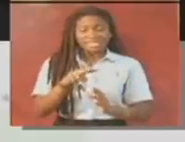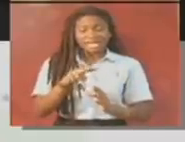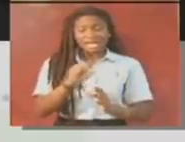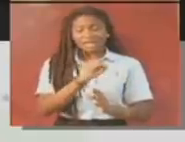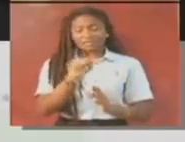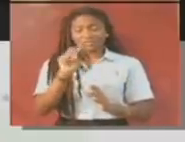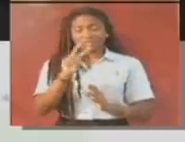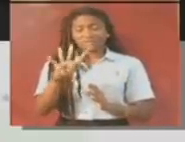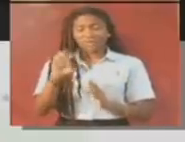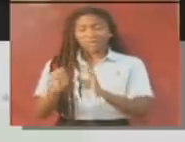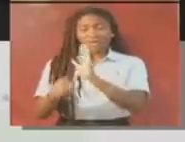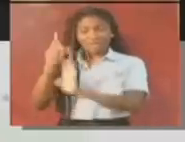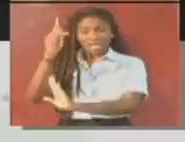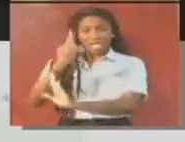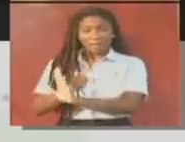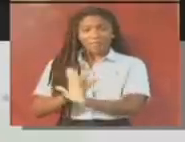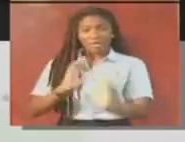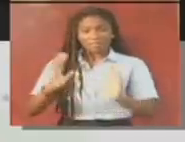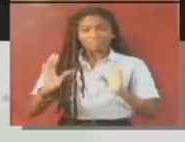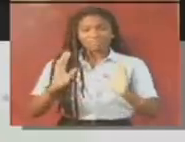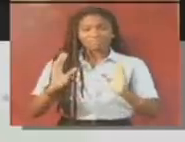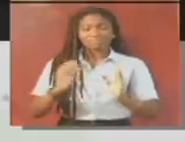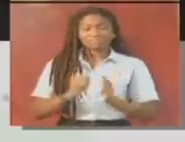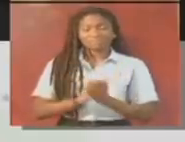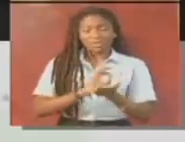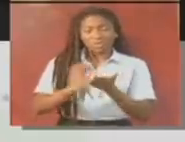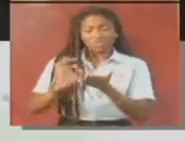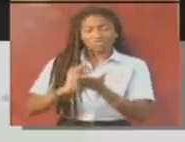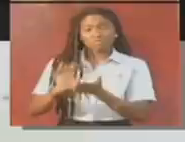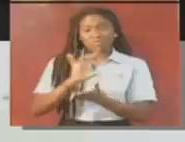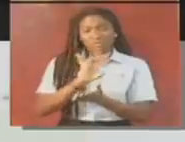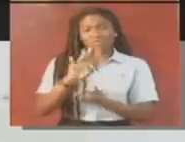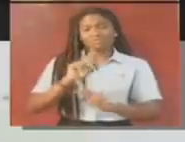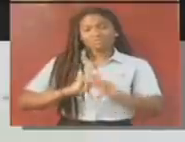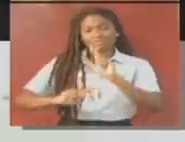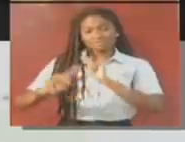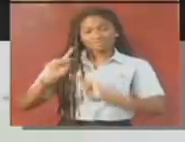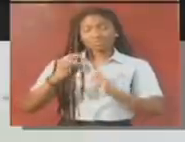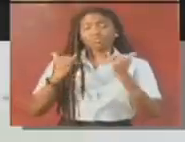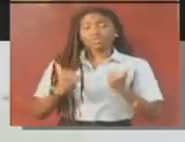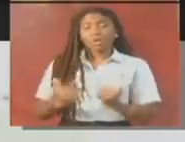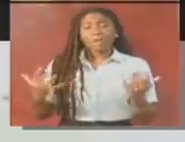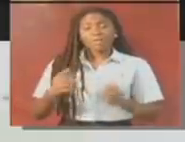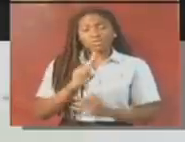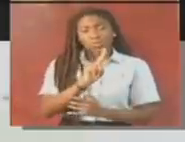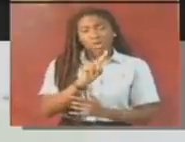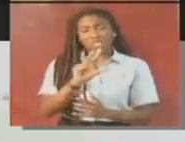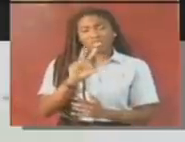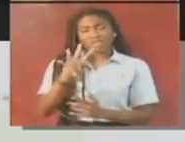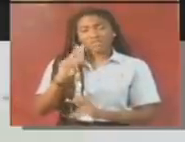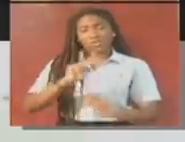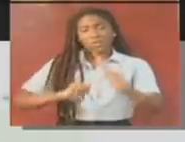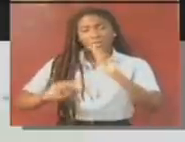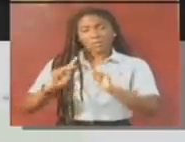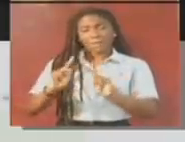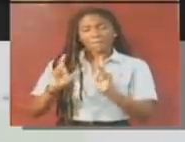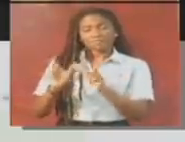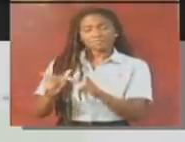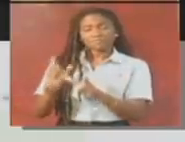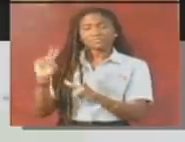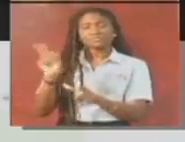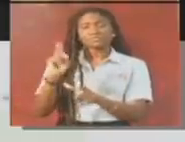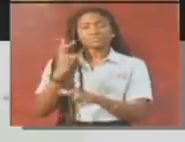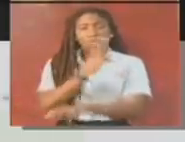of April. There are currently 134 patients hospitalized, and those are broken down